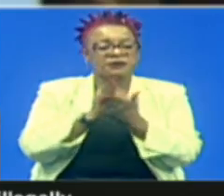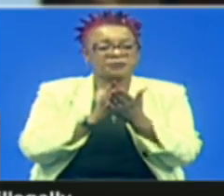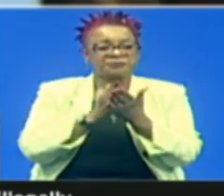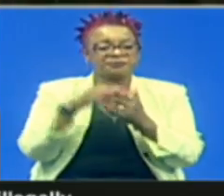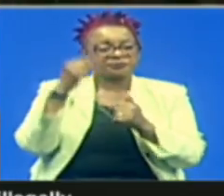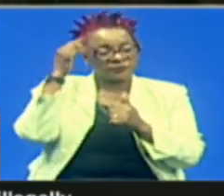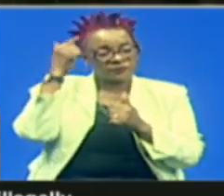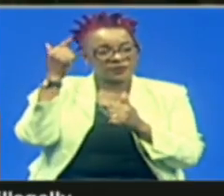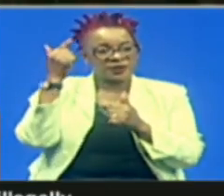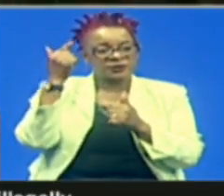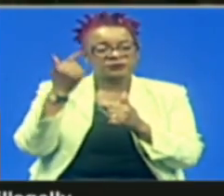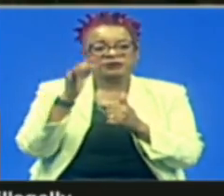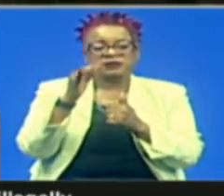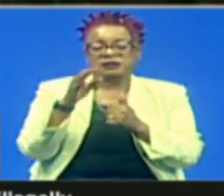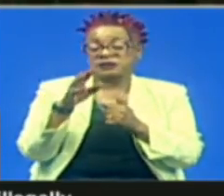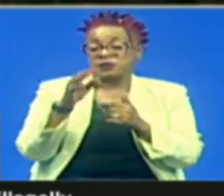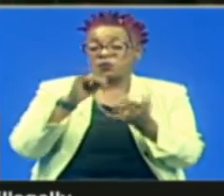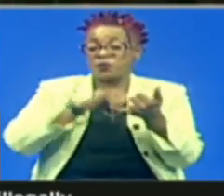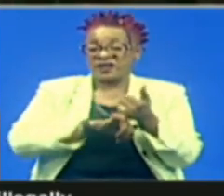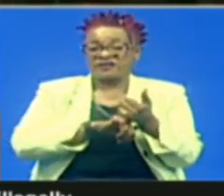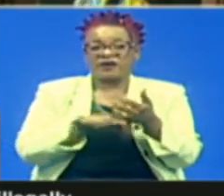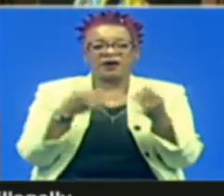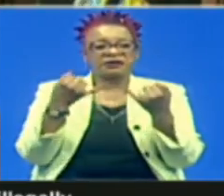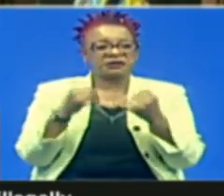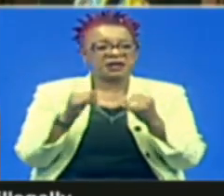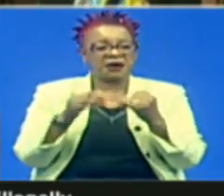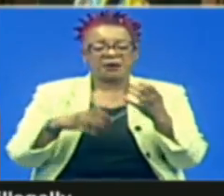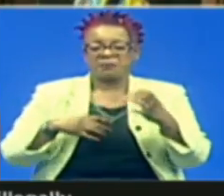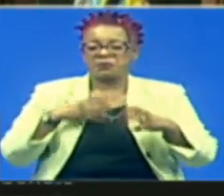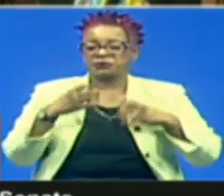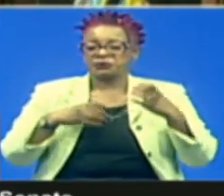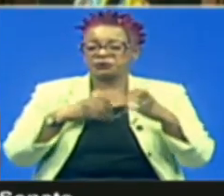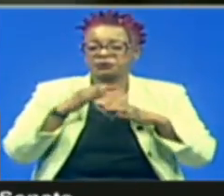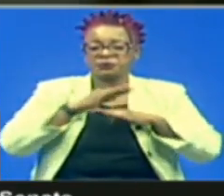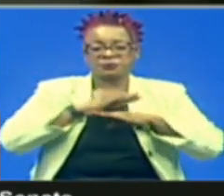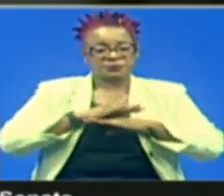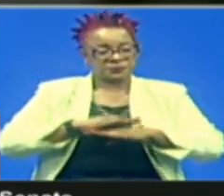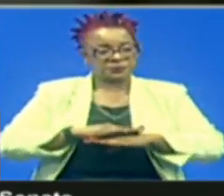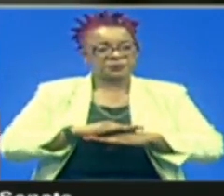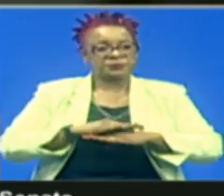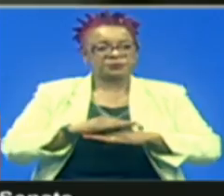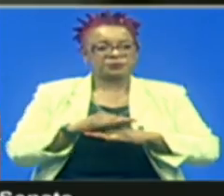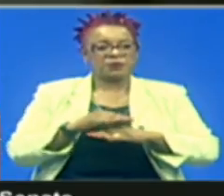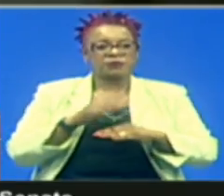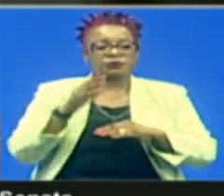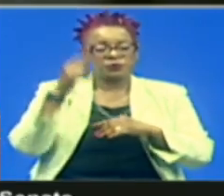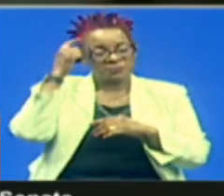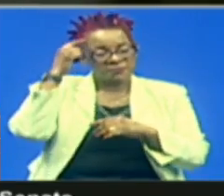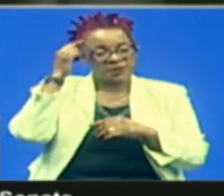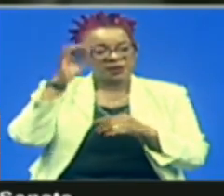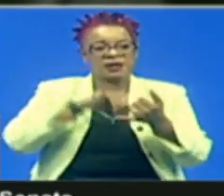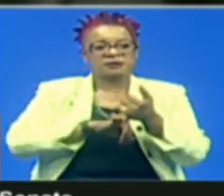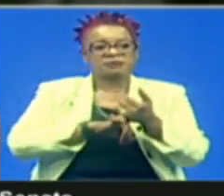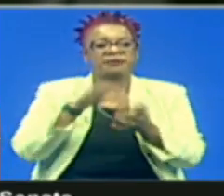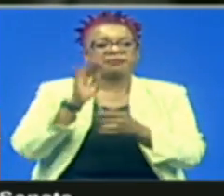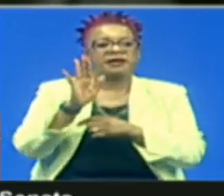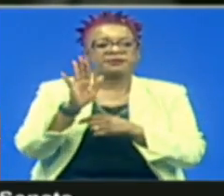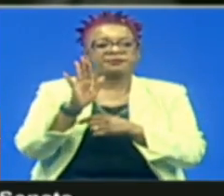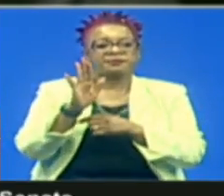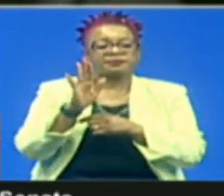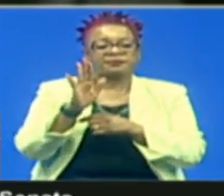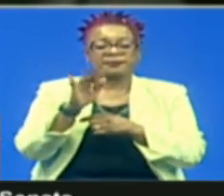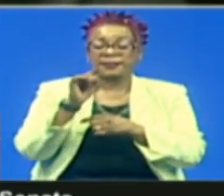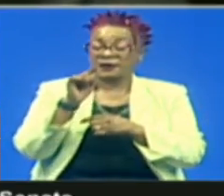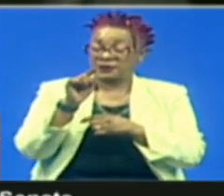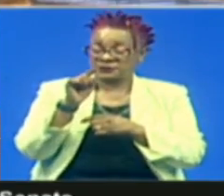widow, struggling to break down the wall of emotion to celebrate and honor the memory of her husband, her reflections, a mirror